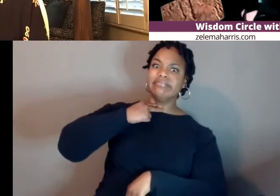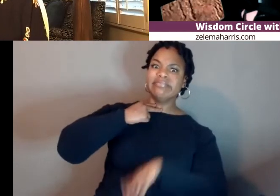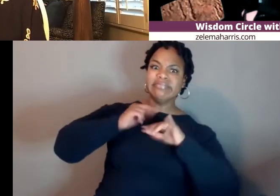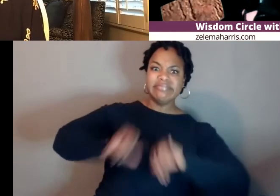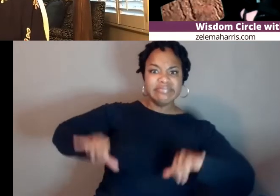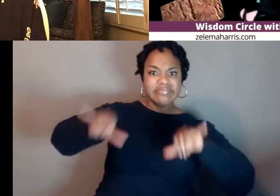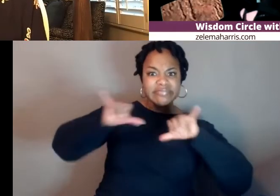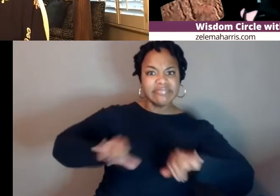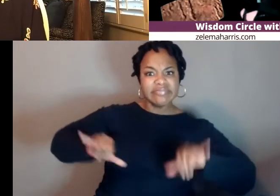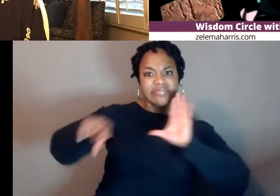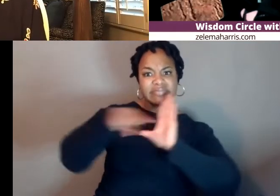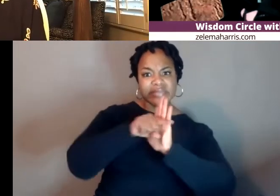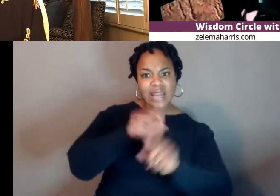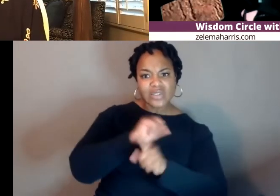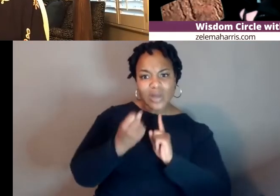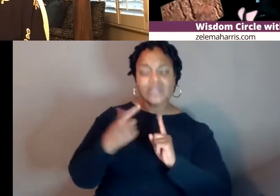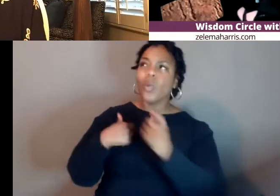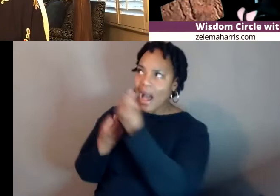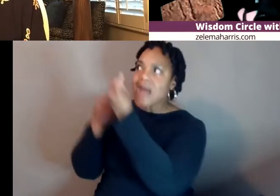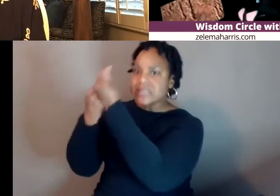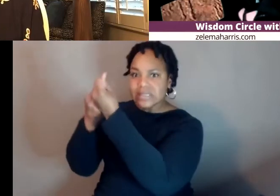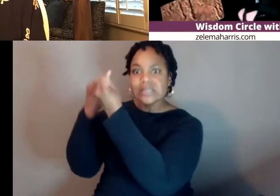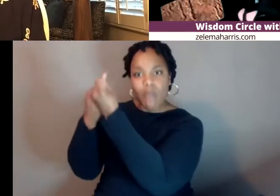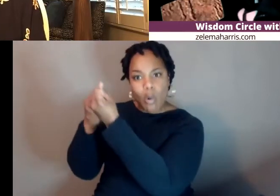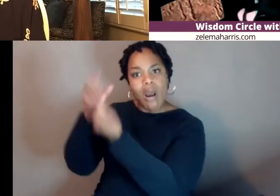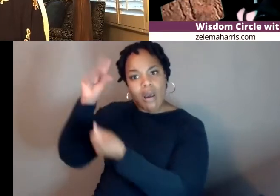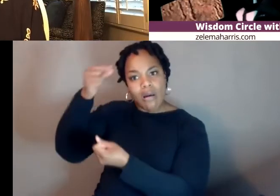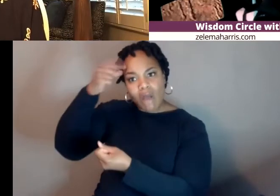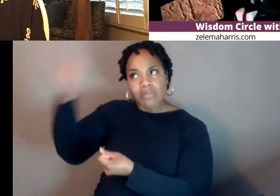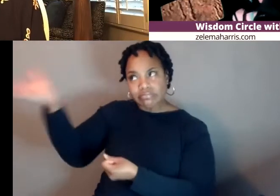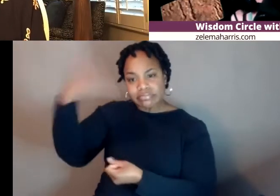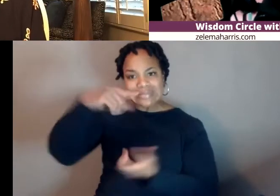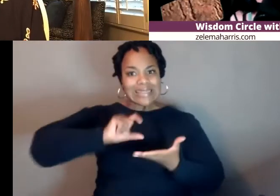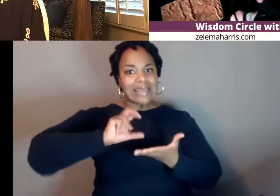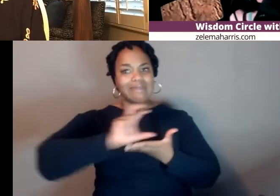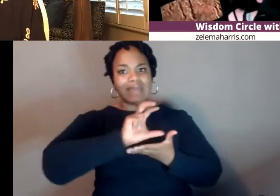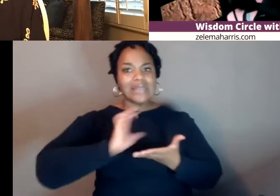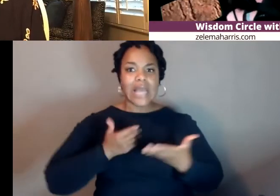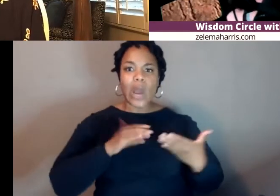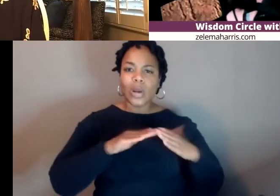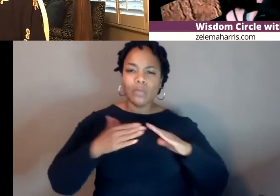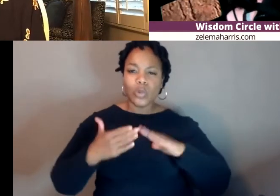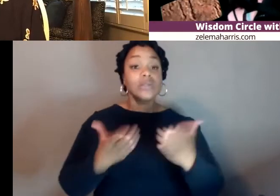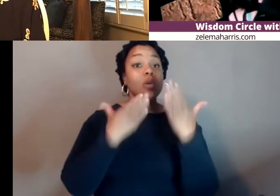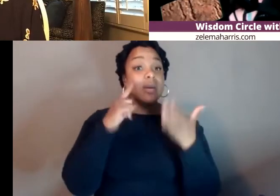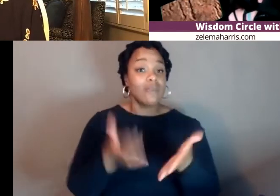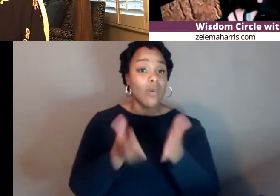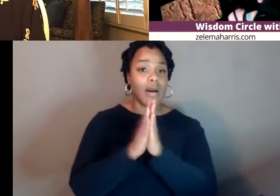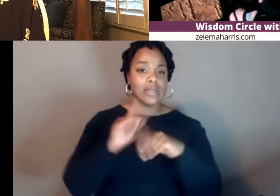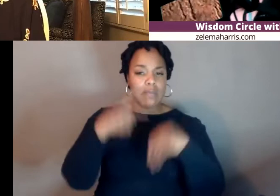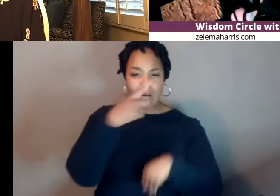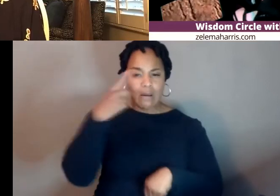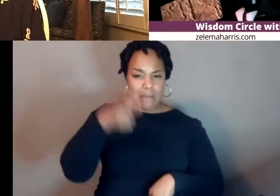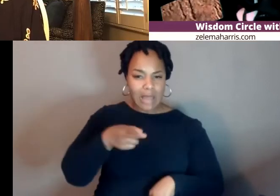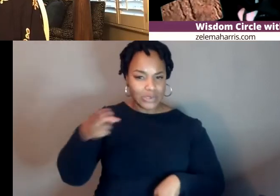so thank you for asking me about Black history, because it gives me a chance to say